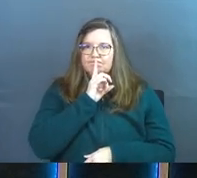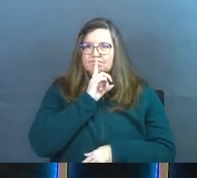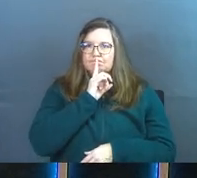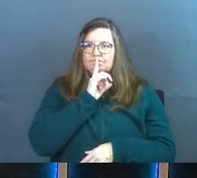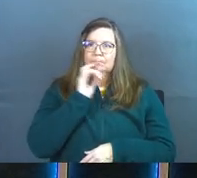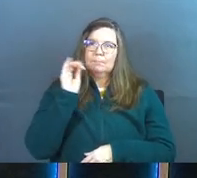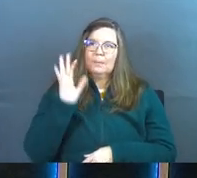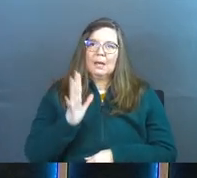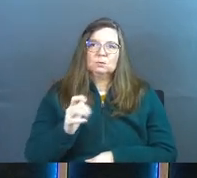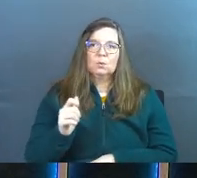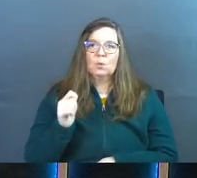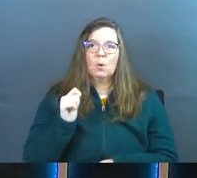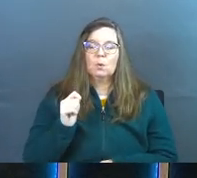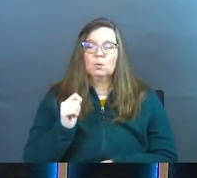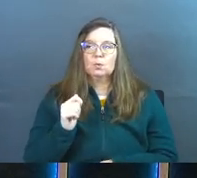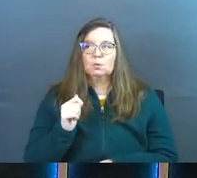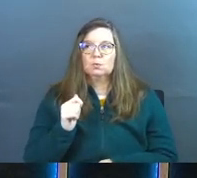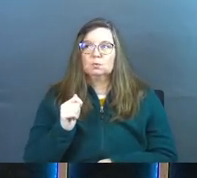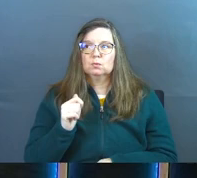Pastors and priests who won't